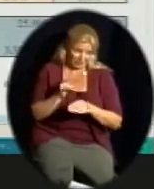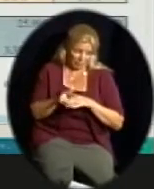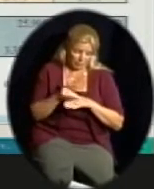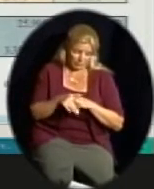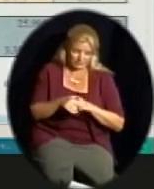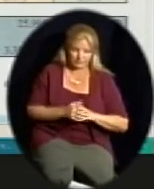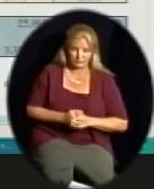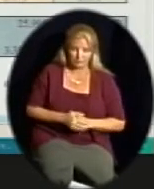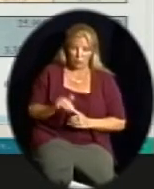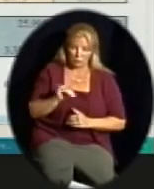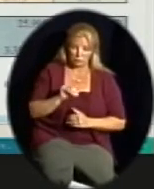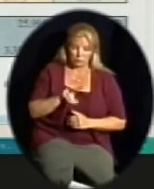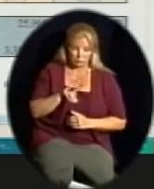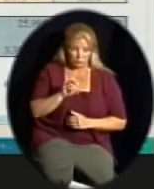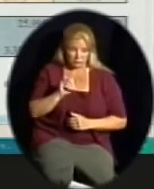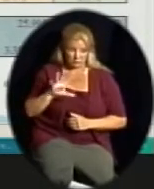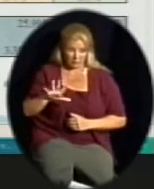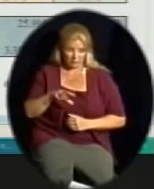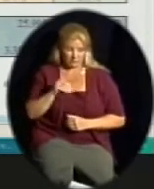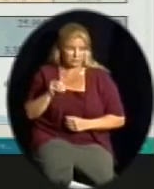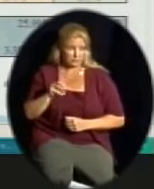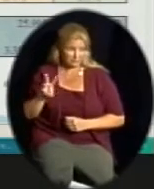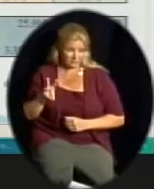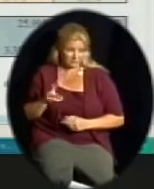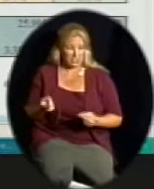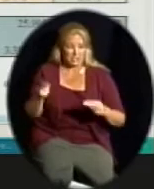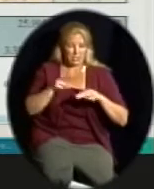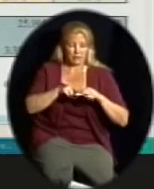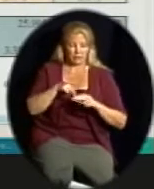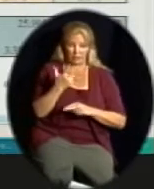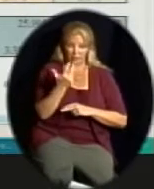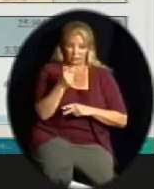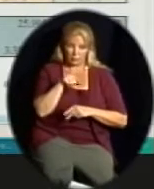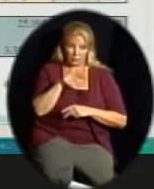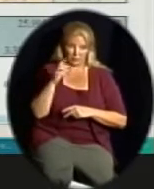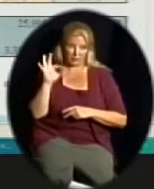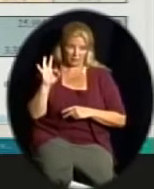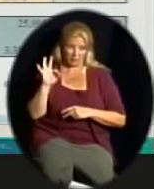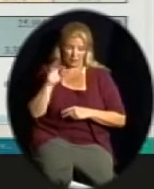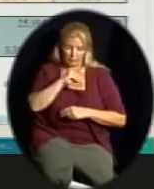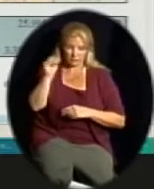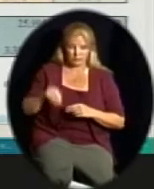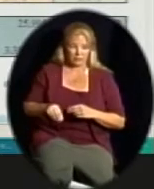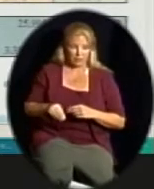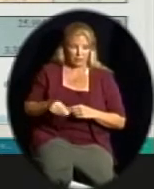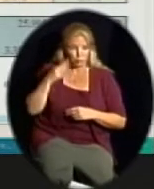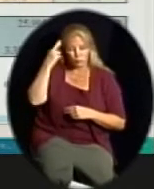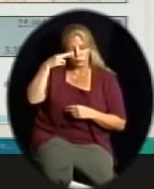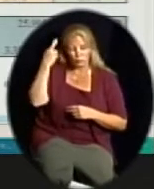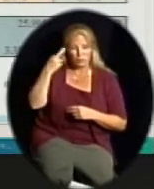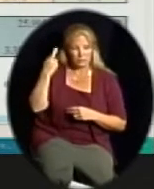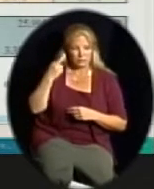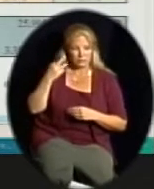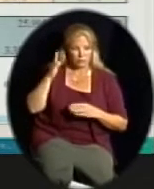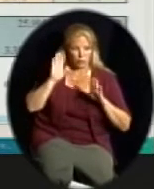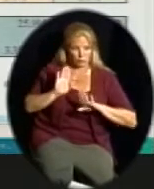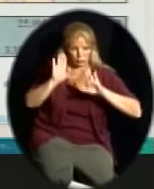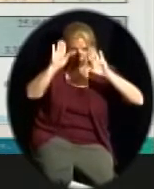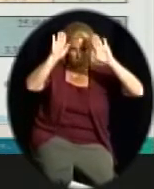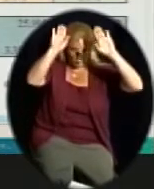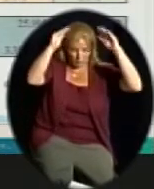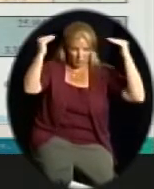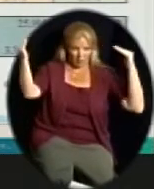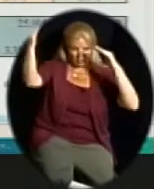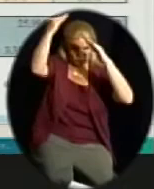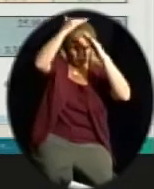2005-06, we had an increase of 13.9%, mainly due to the intervention of the Supreme Court, of which we're anxiously awaiting for maybe